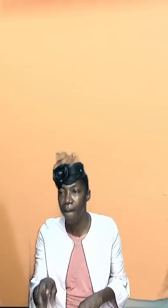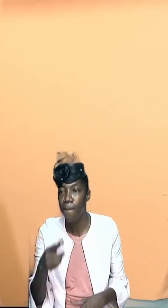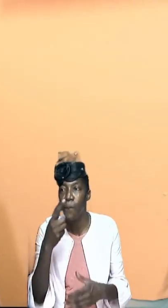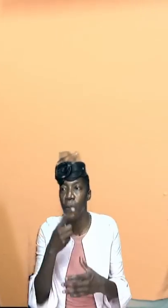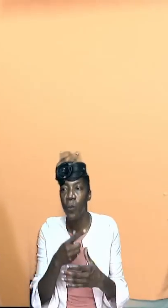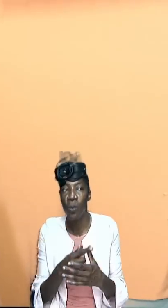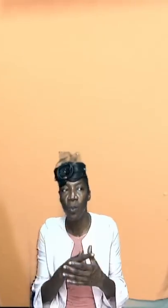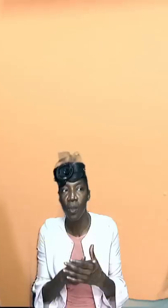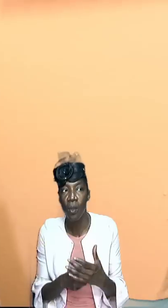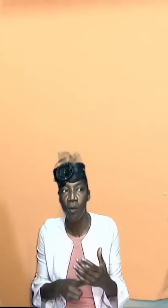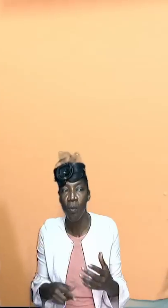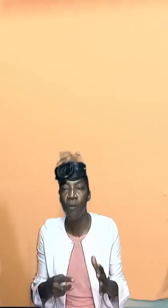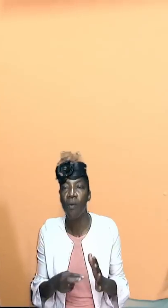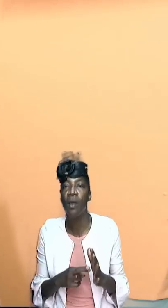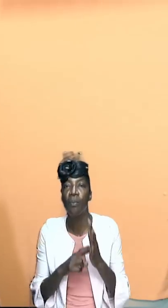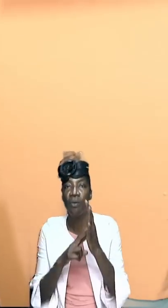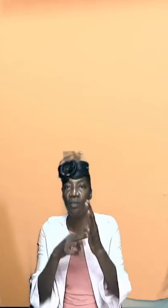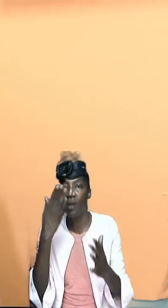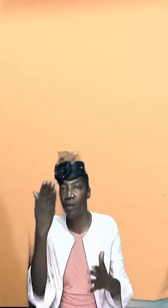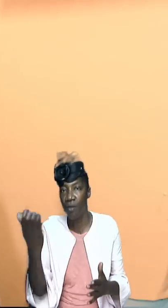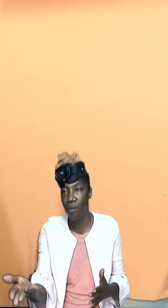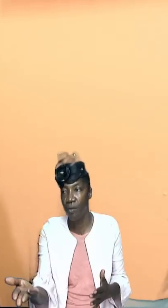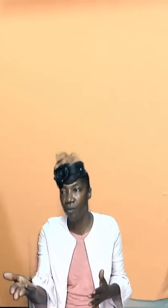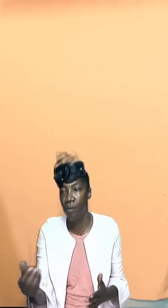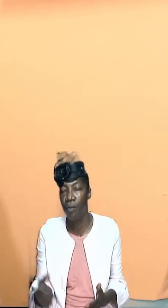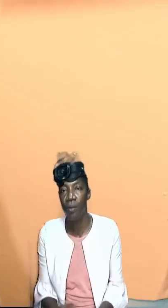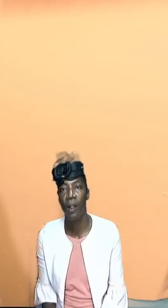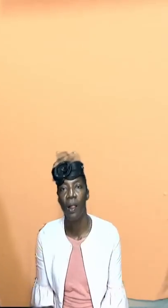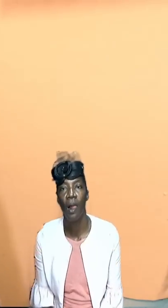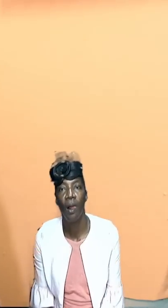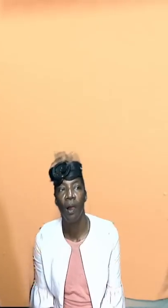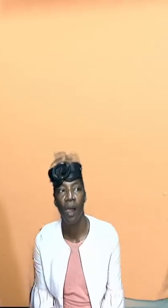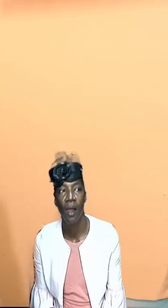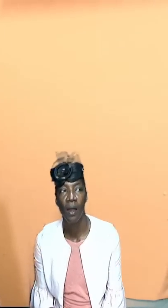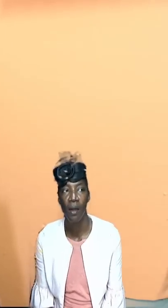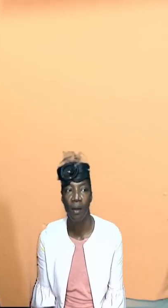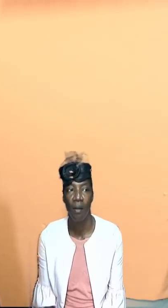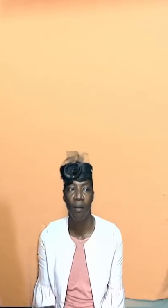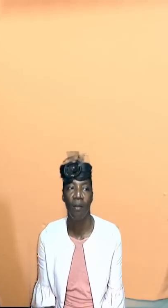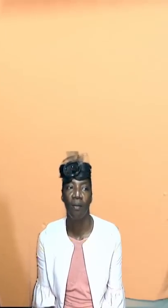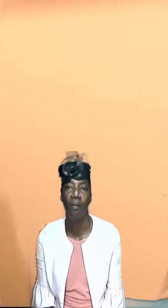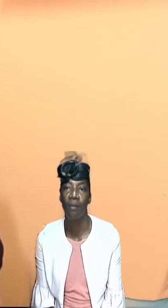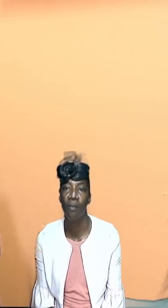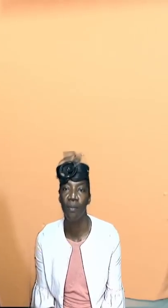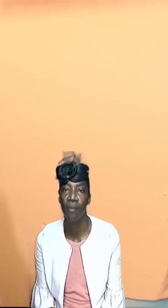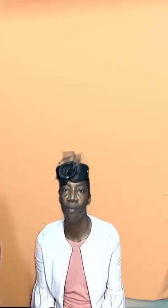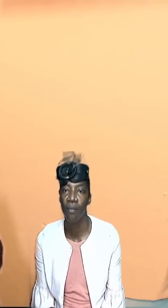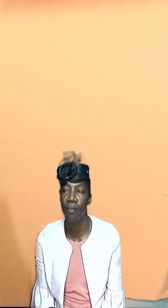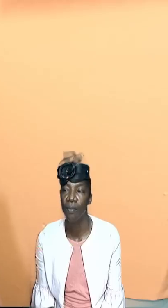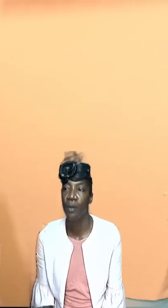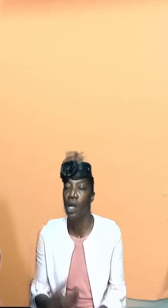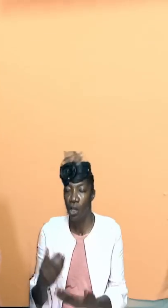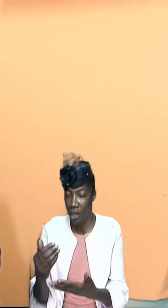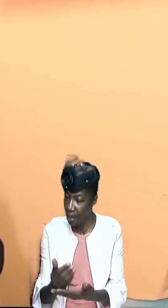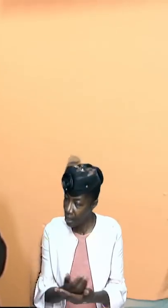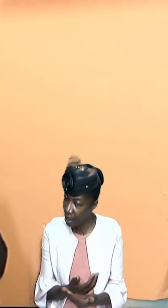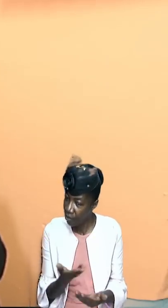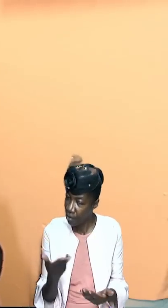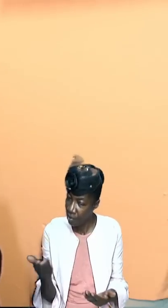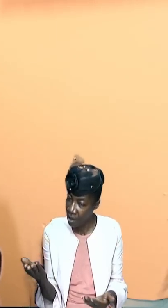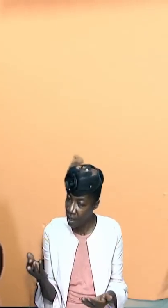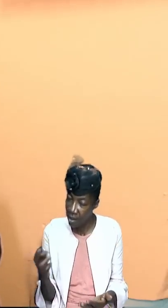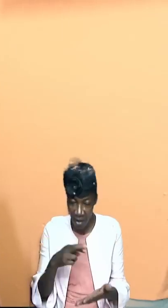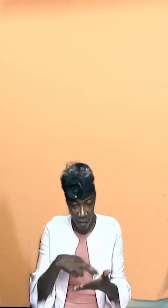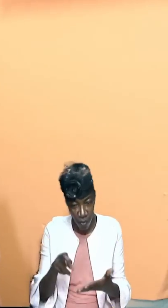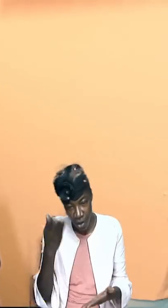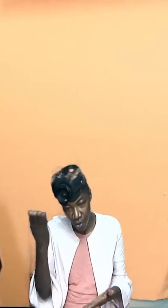what we present to you. So it's a bit of a paper. I've just taken some excerpts and I will just